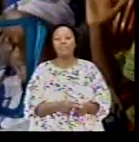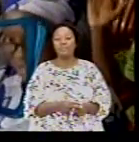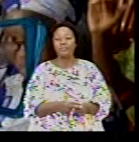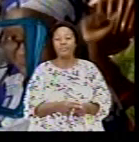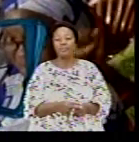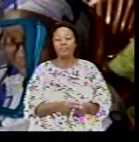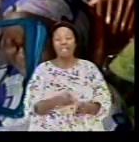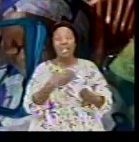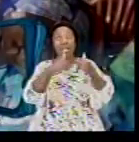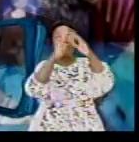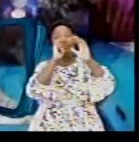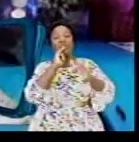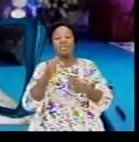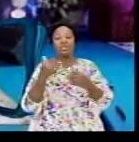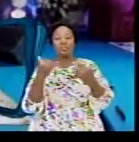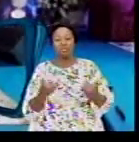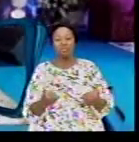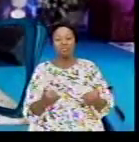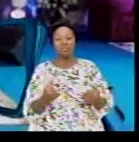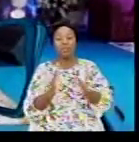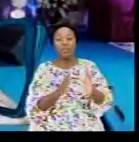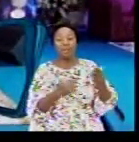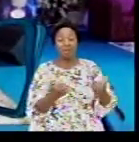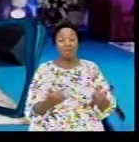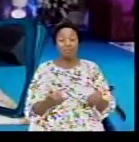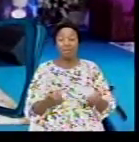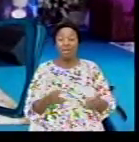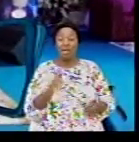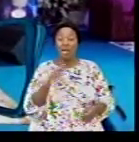Heaven is ready. Are we ready on earth?